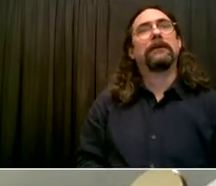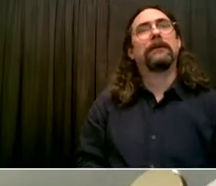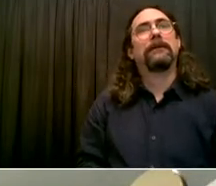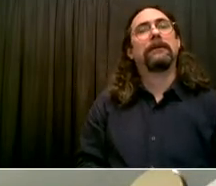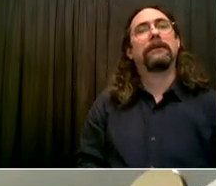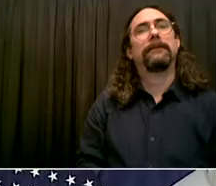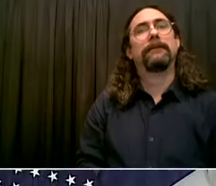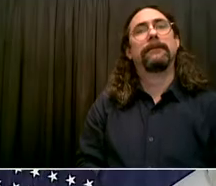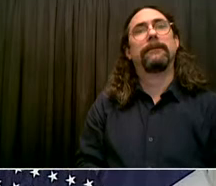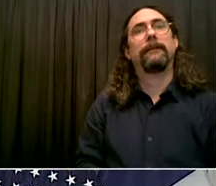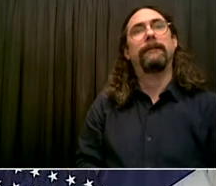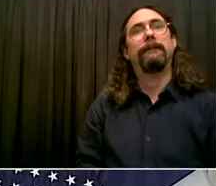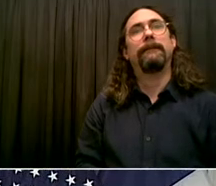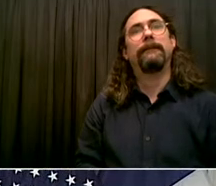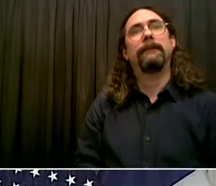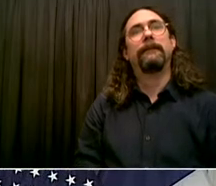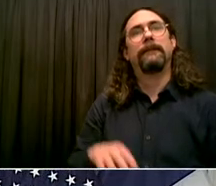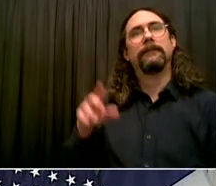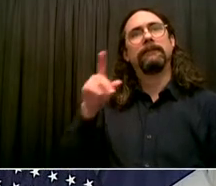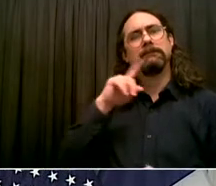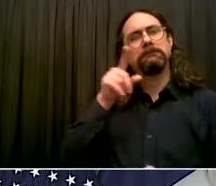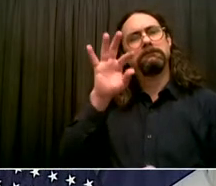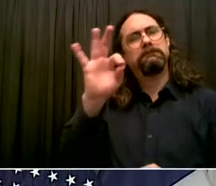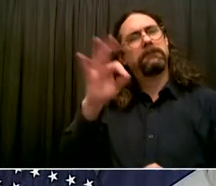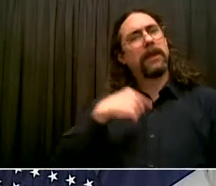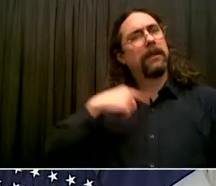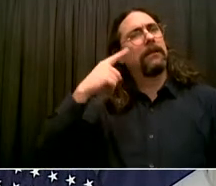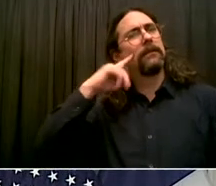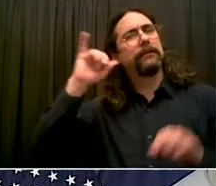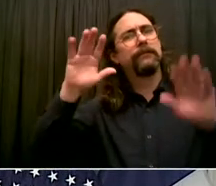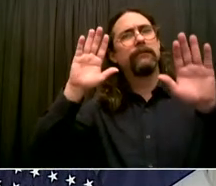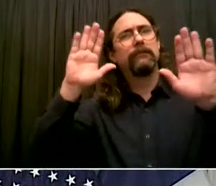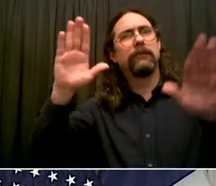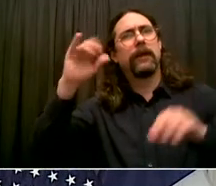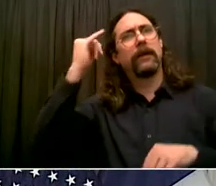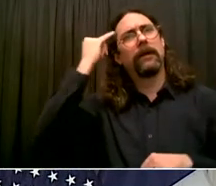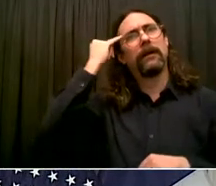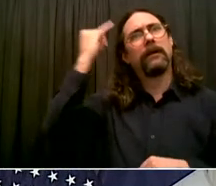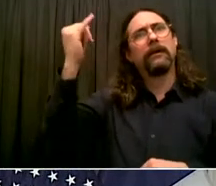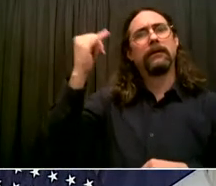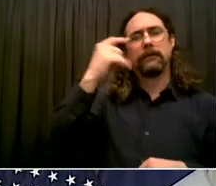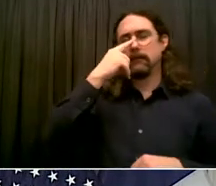Thank you. Thank you. Go ahead. Next, we'll go back to Roger Stern from 1010 Winds.